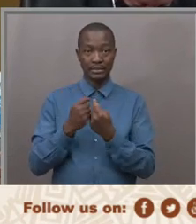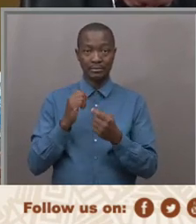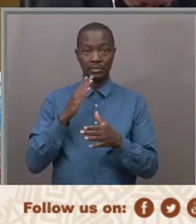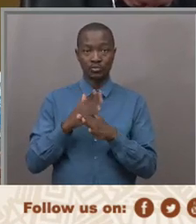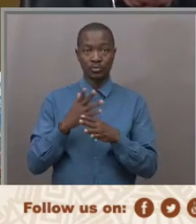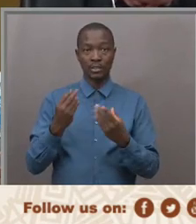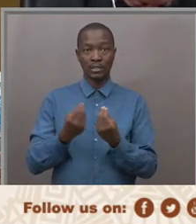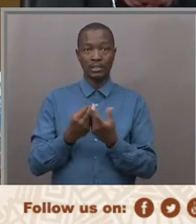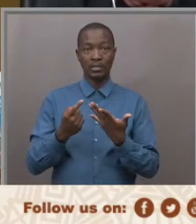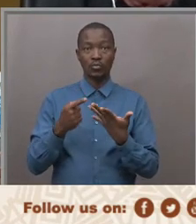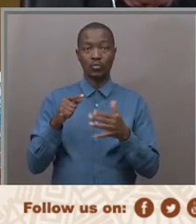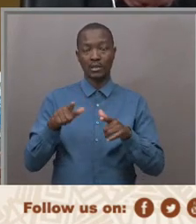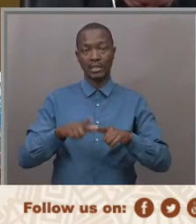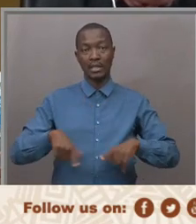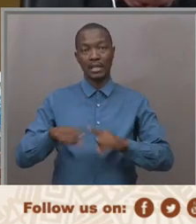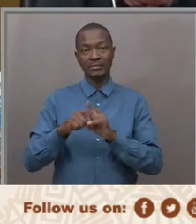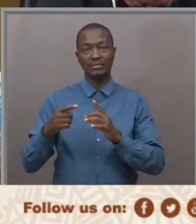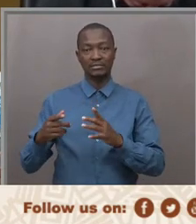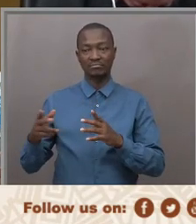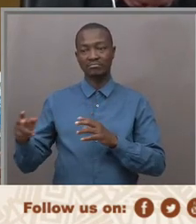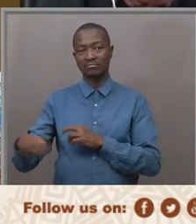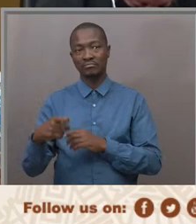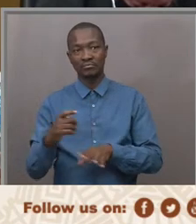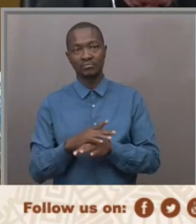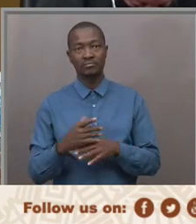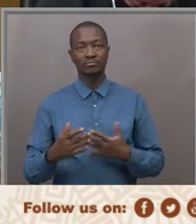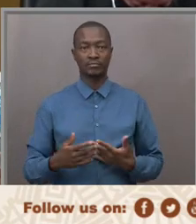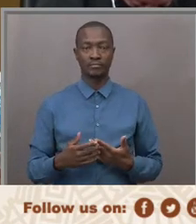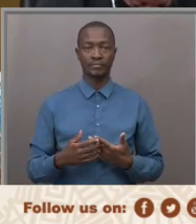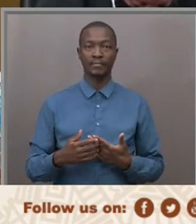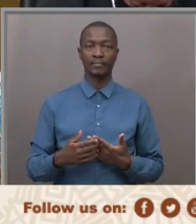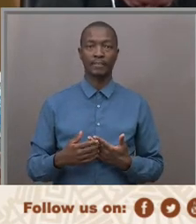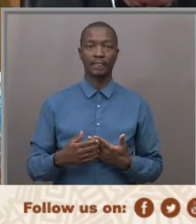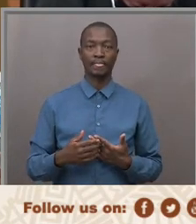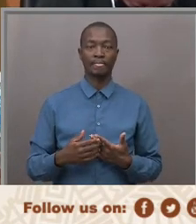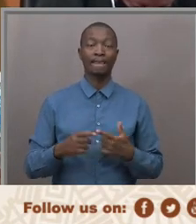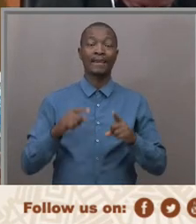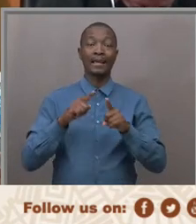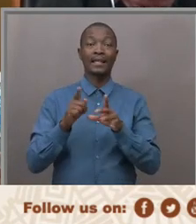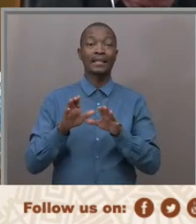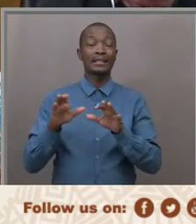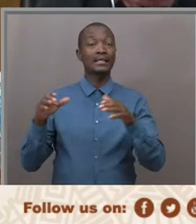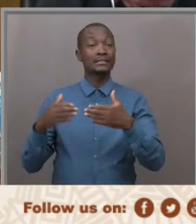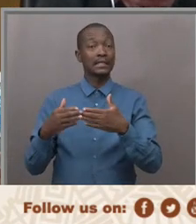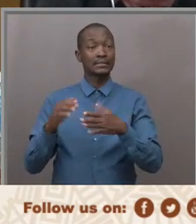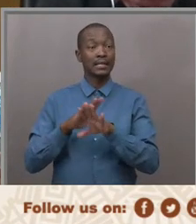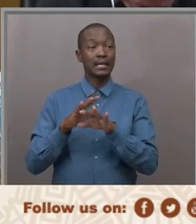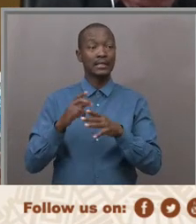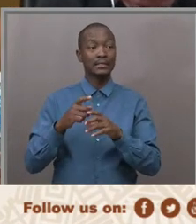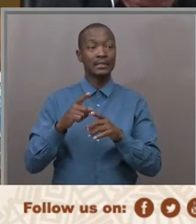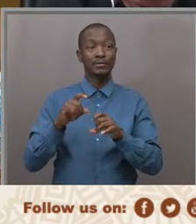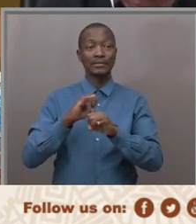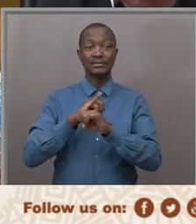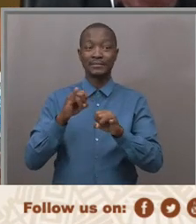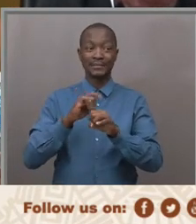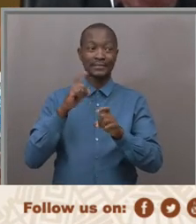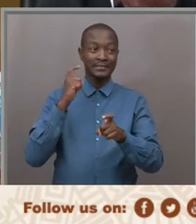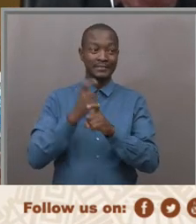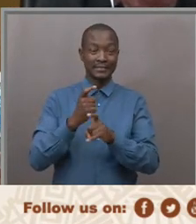province. So, honorable members, the sector that was also hardest hit